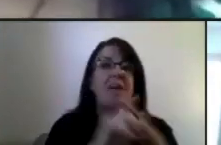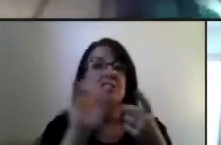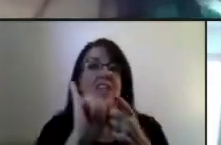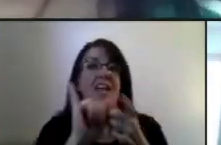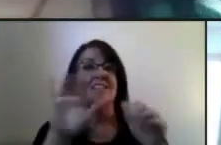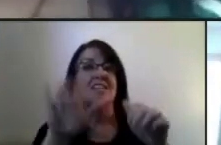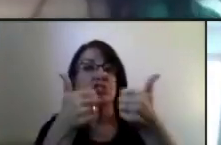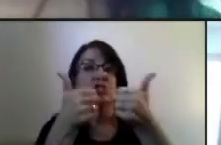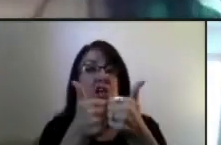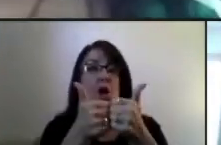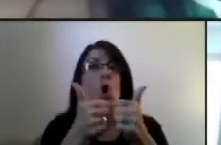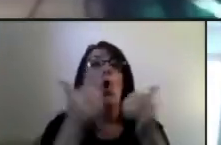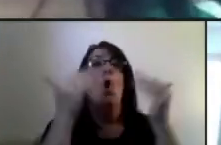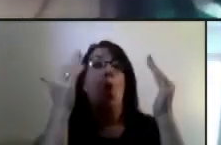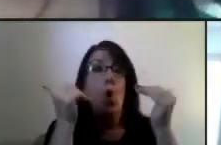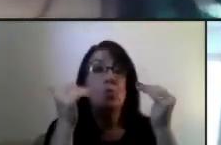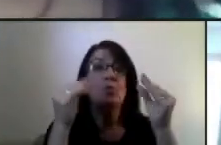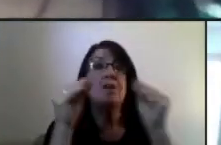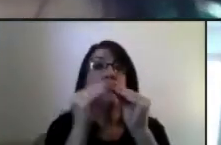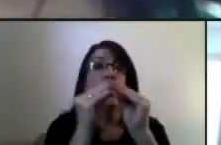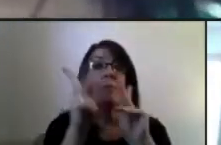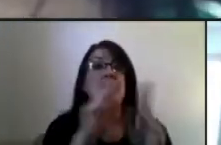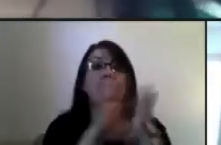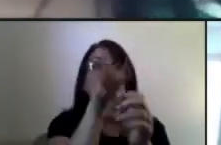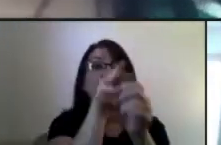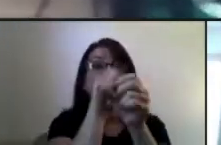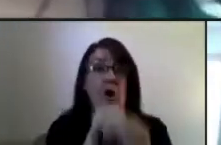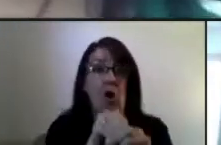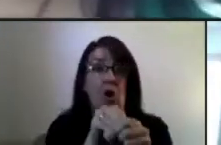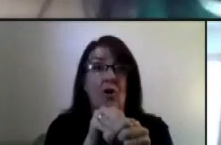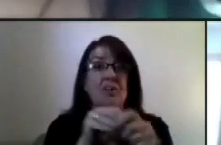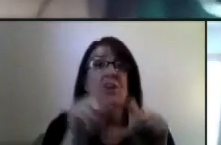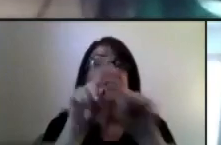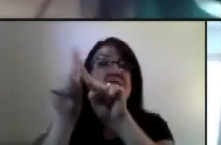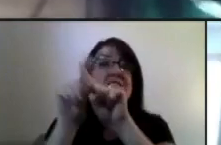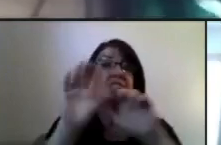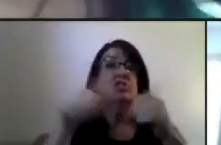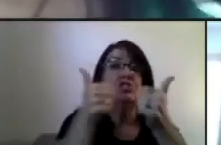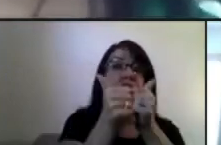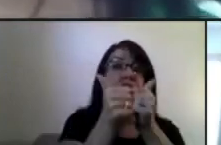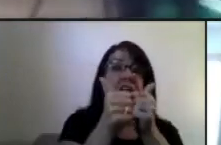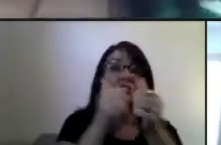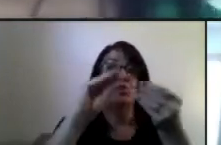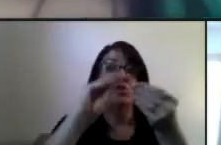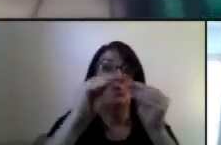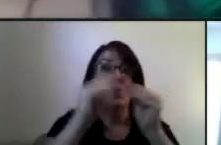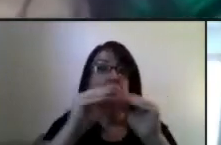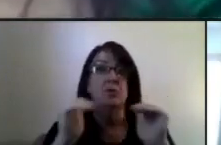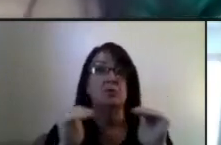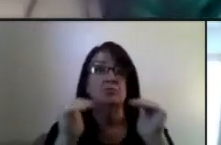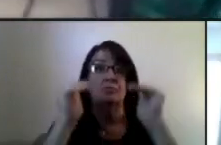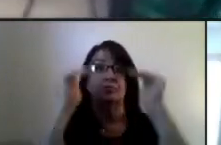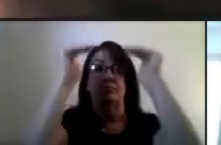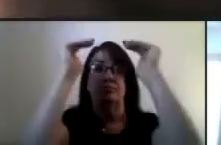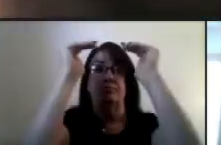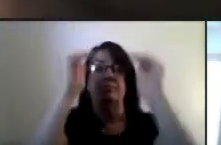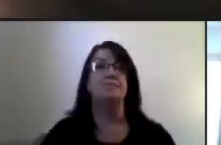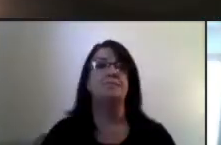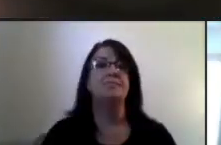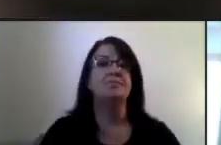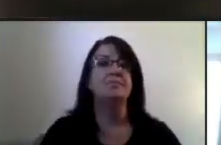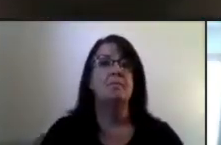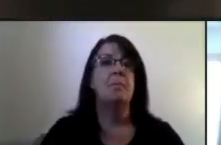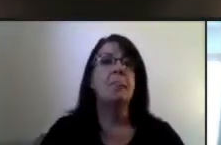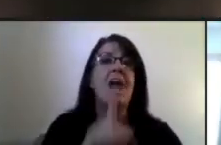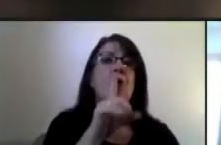hopefully we can get more people involved in these two challenges to get our numbers up in the census this year. And I really